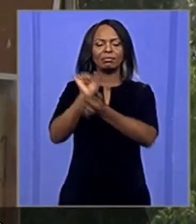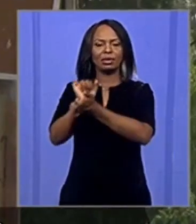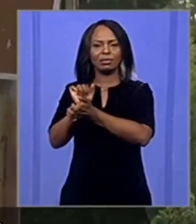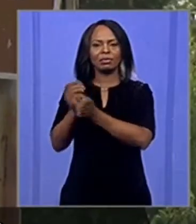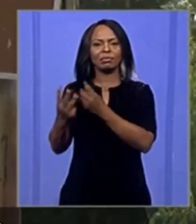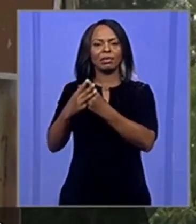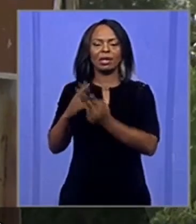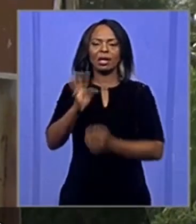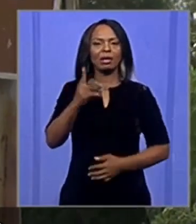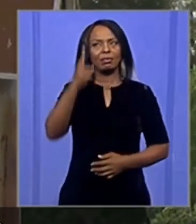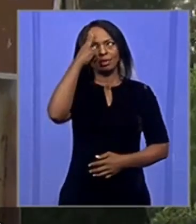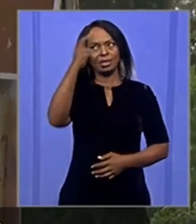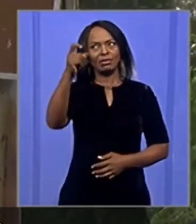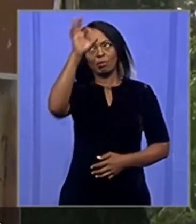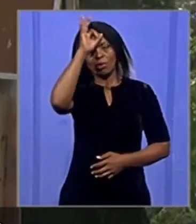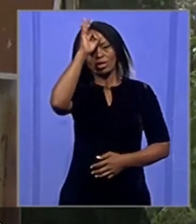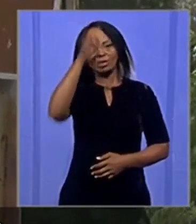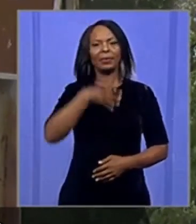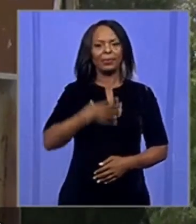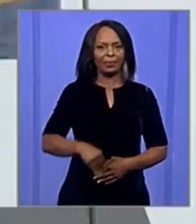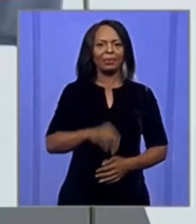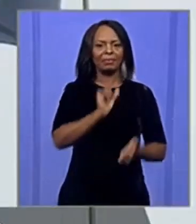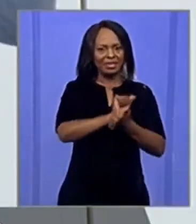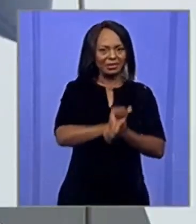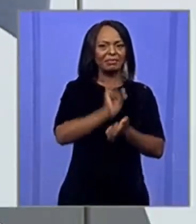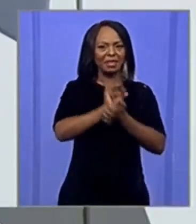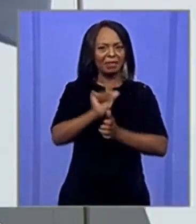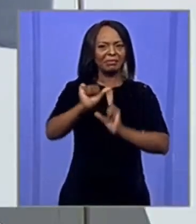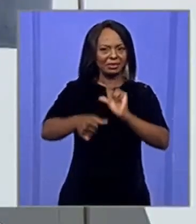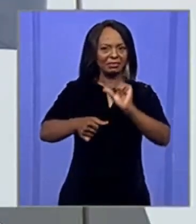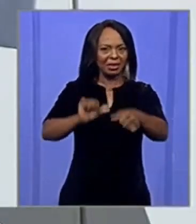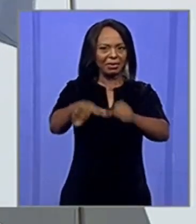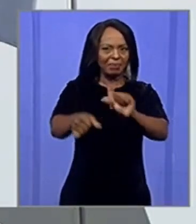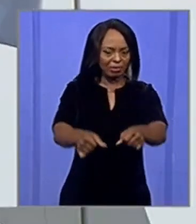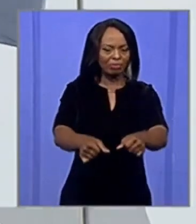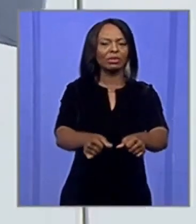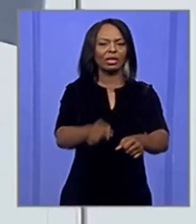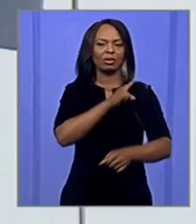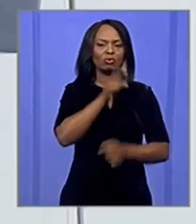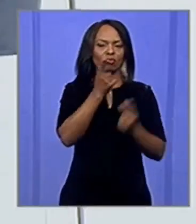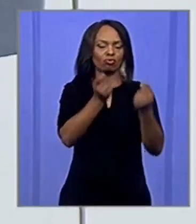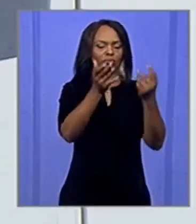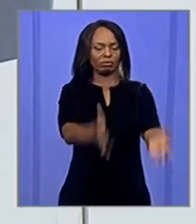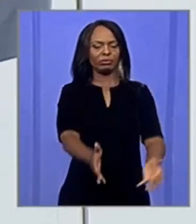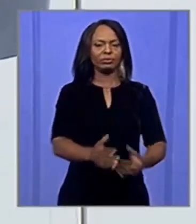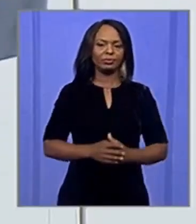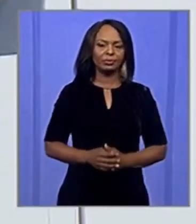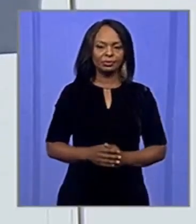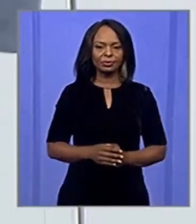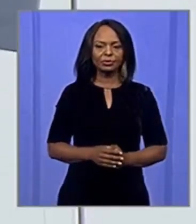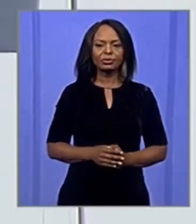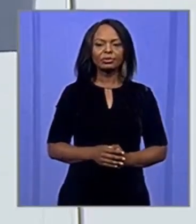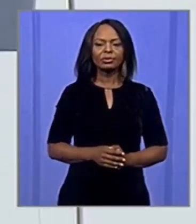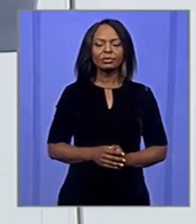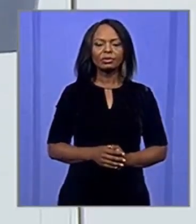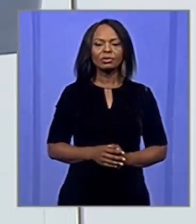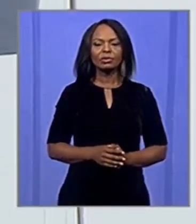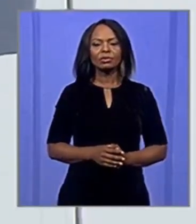gore maphodisa a na lapisitswe ke go tshwara ga gagwe gangwe le gape. Kamogelo Siekwi, Dikgang tsa